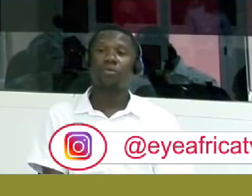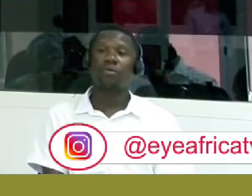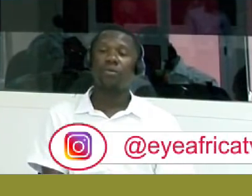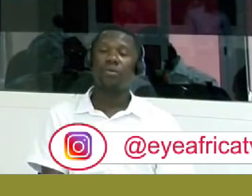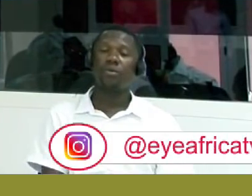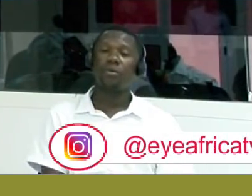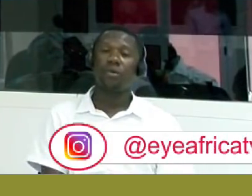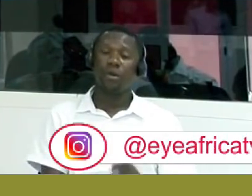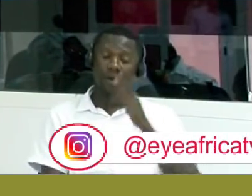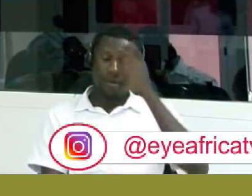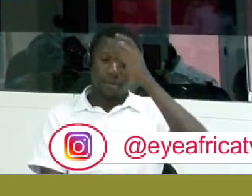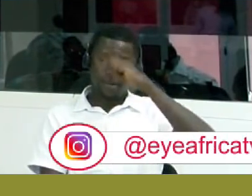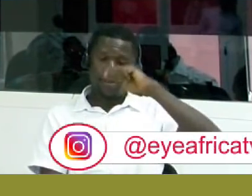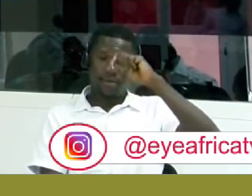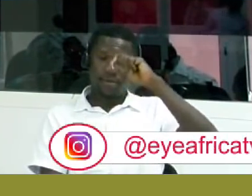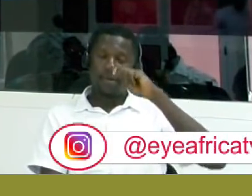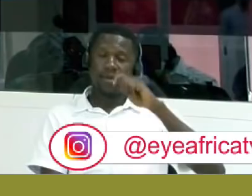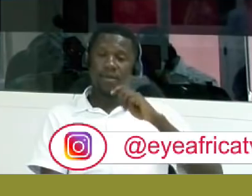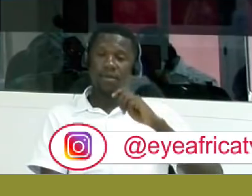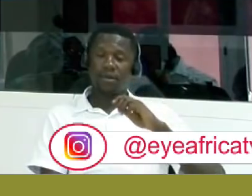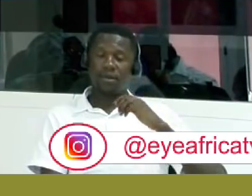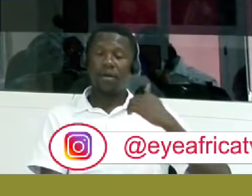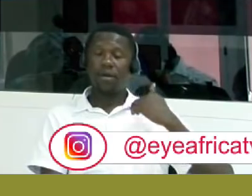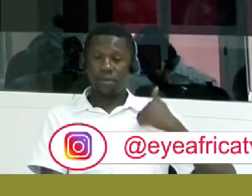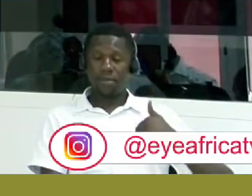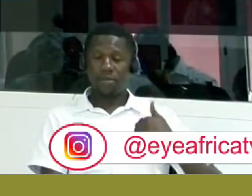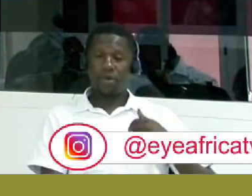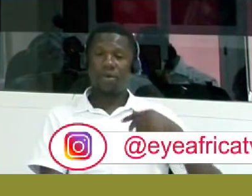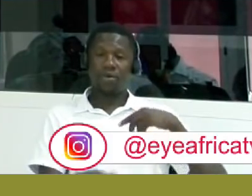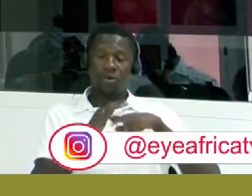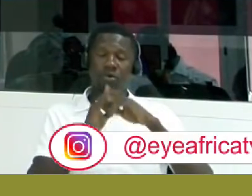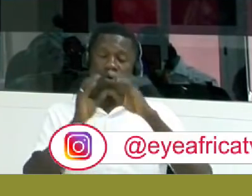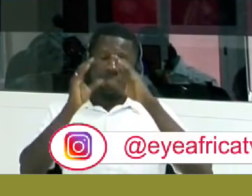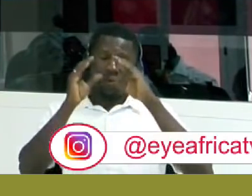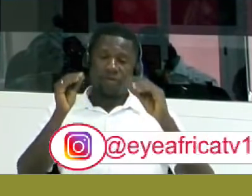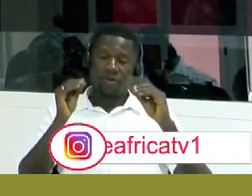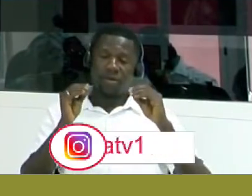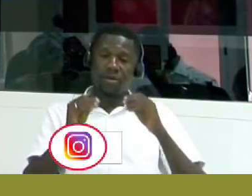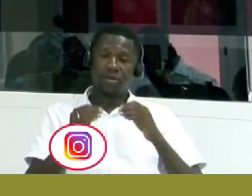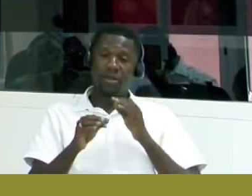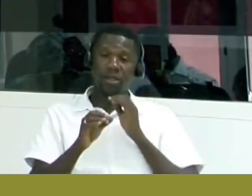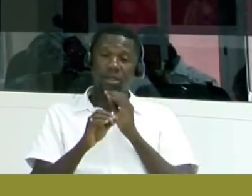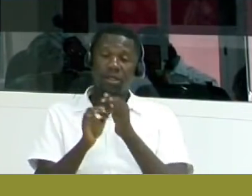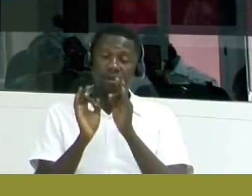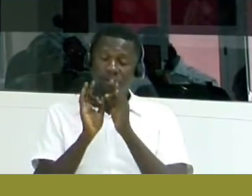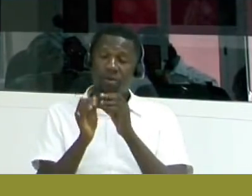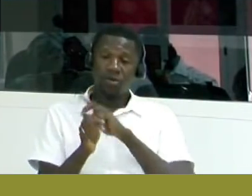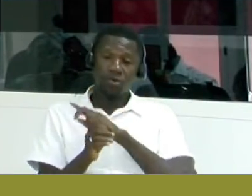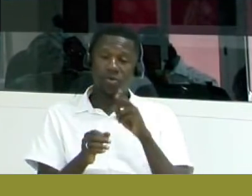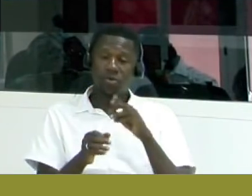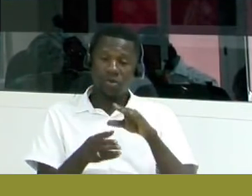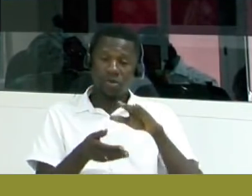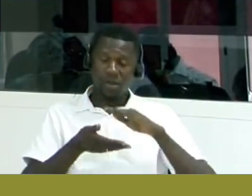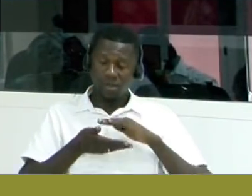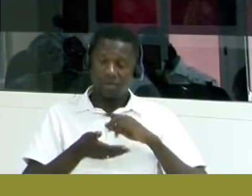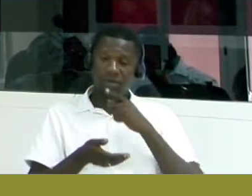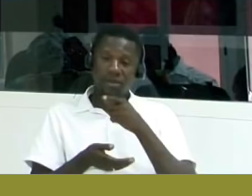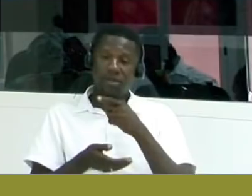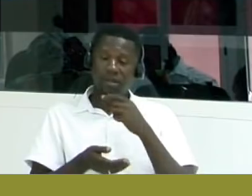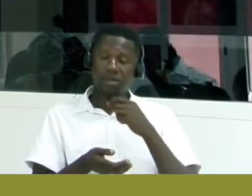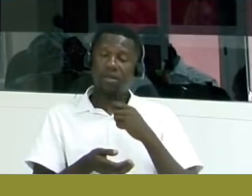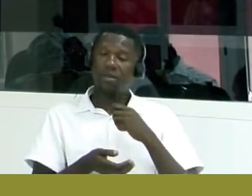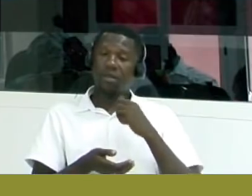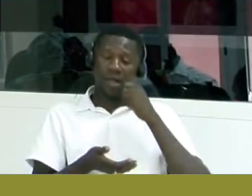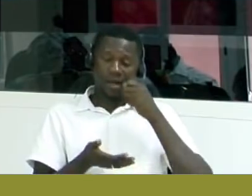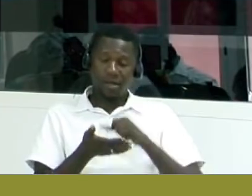police officers in your office instructed not to receive these types of letters, requests for permits